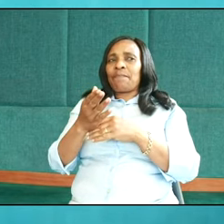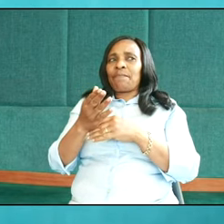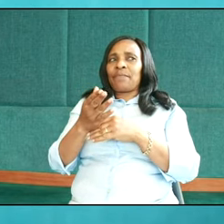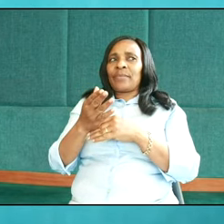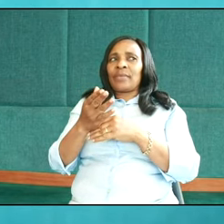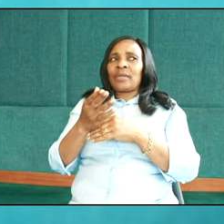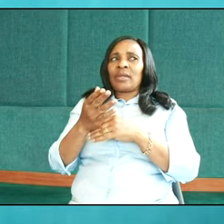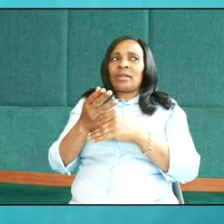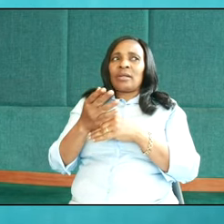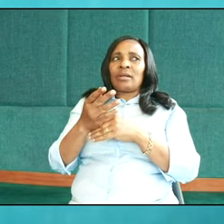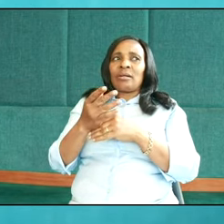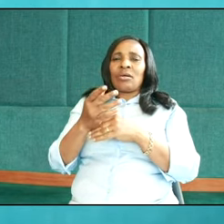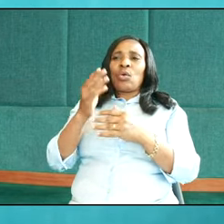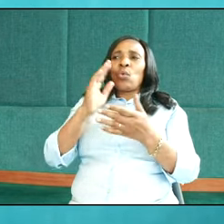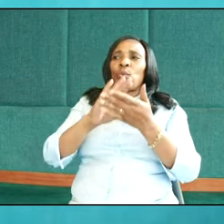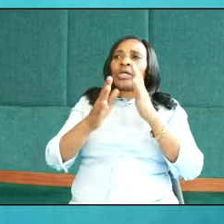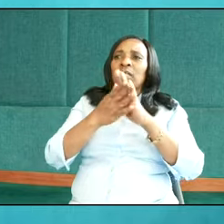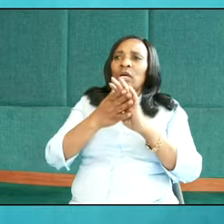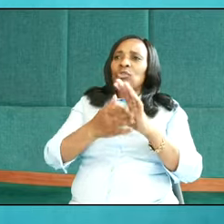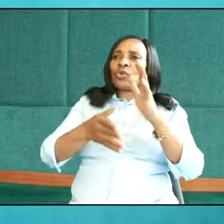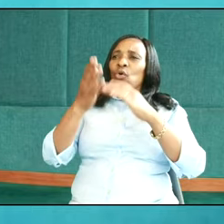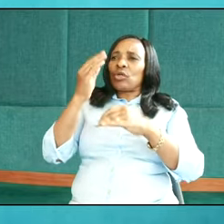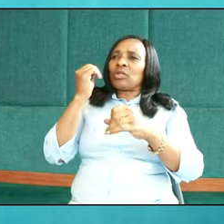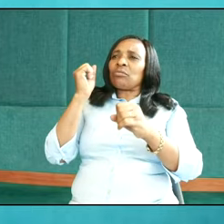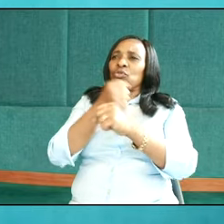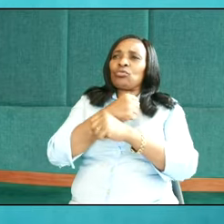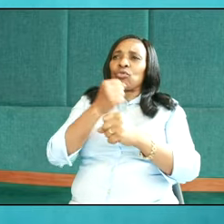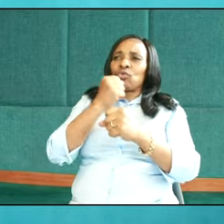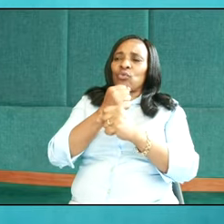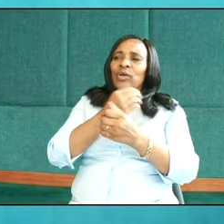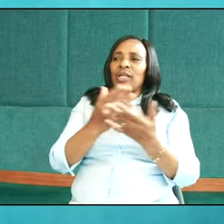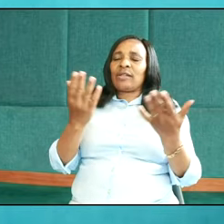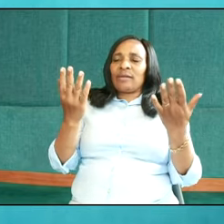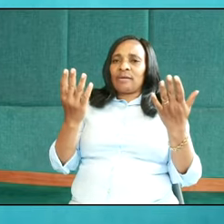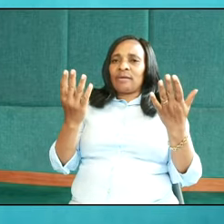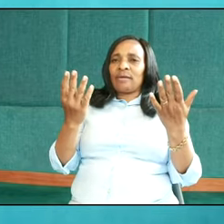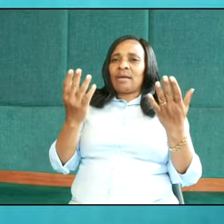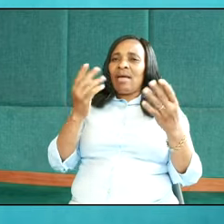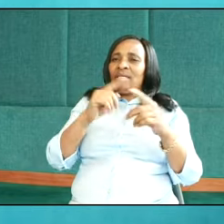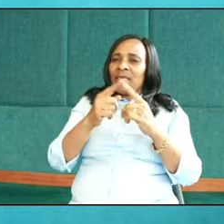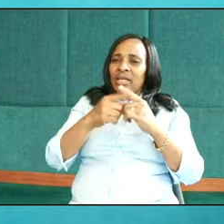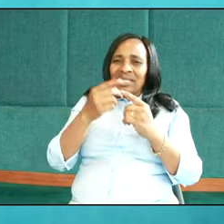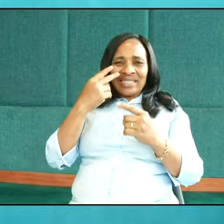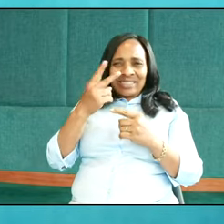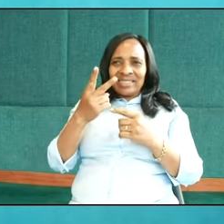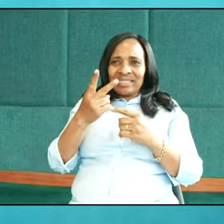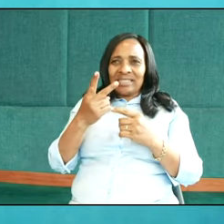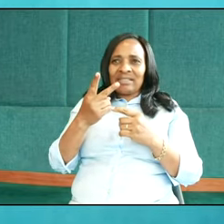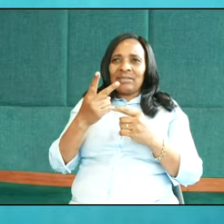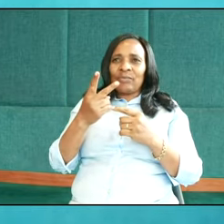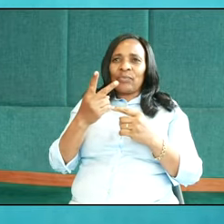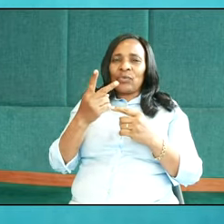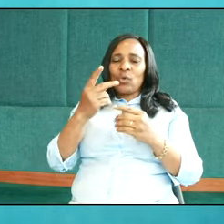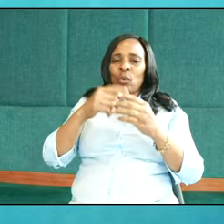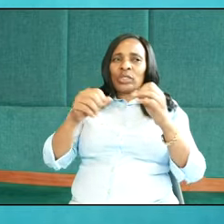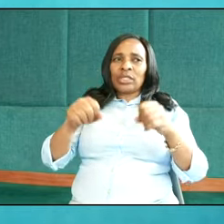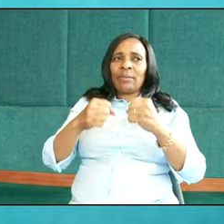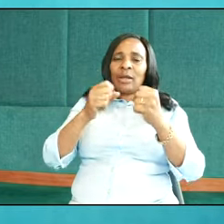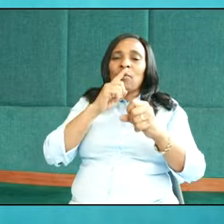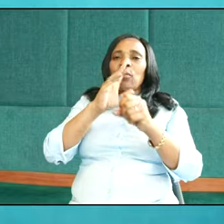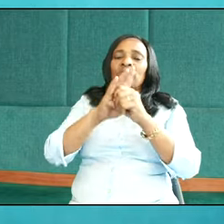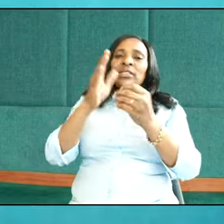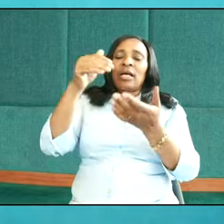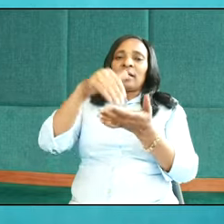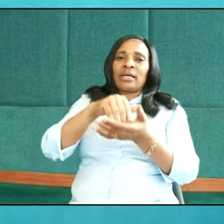bad things happen, you know? Yeah. Without God, you can't really do anything. Yeah. But then now you see in the flashlight, we see a promise